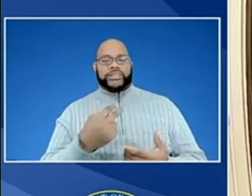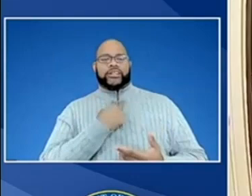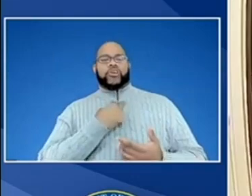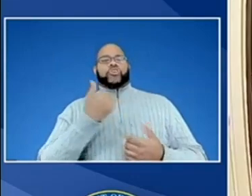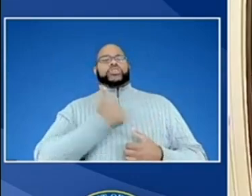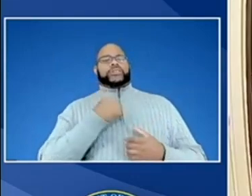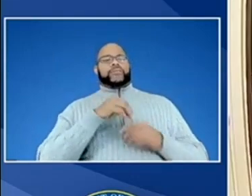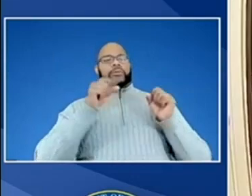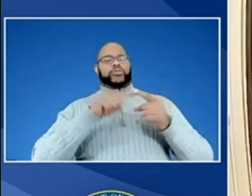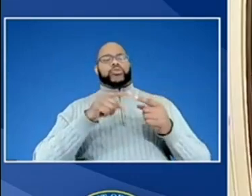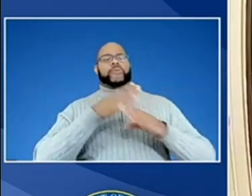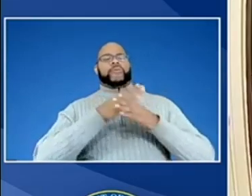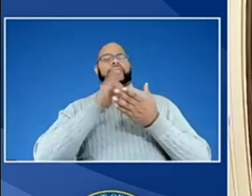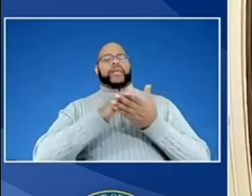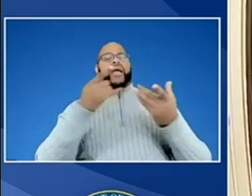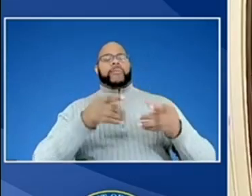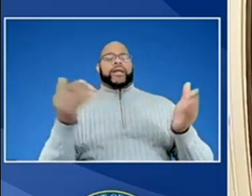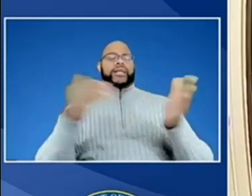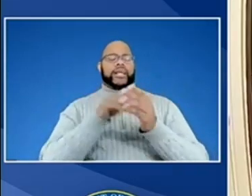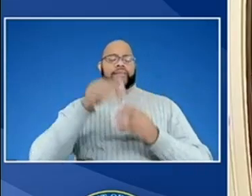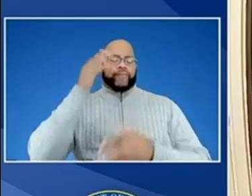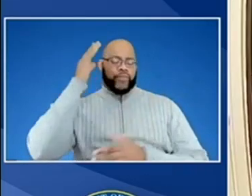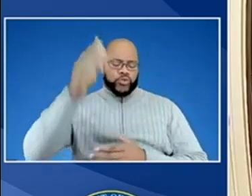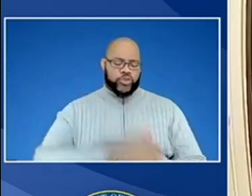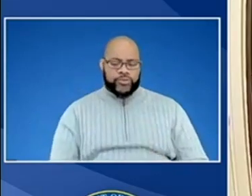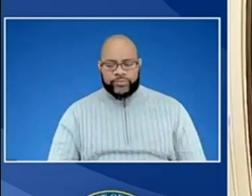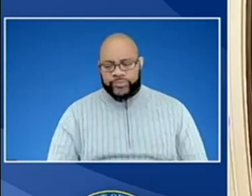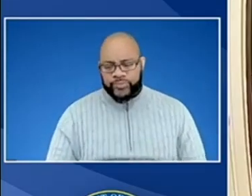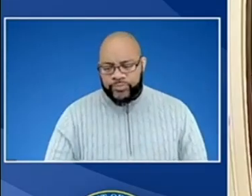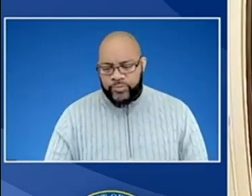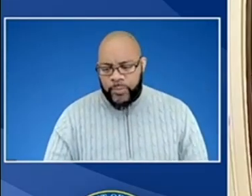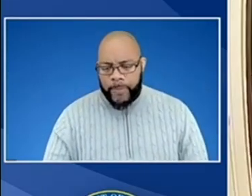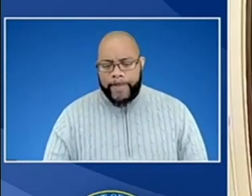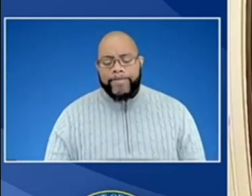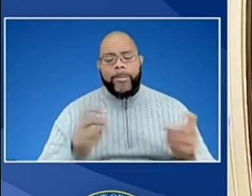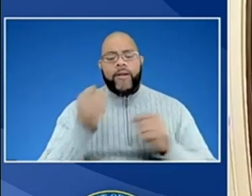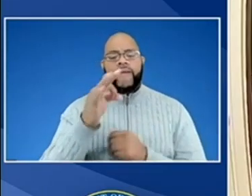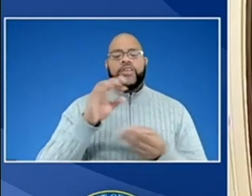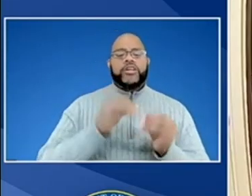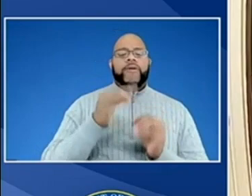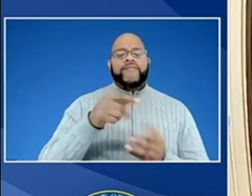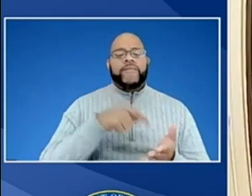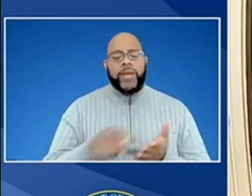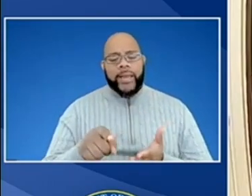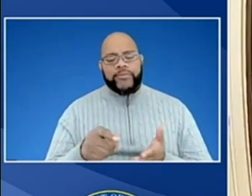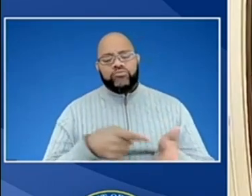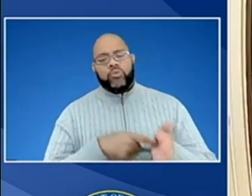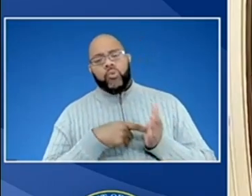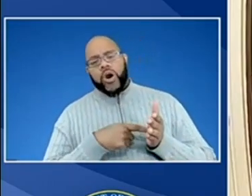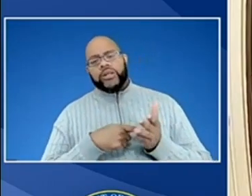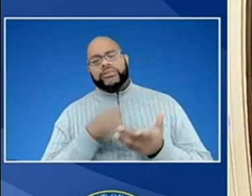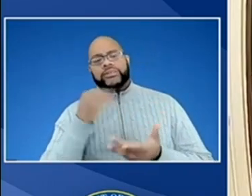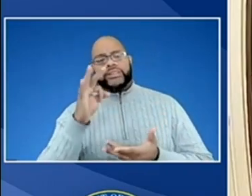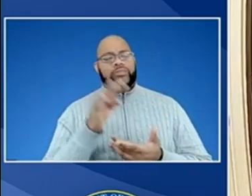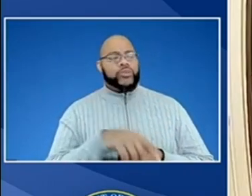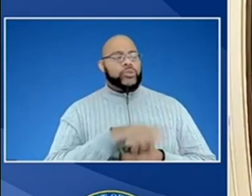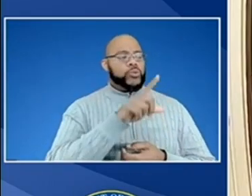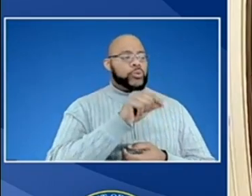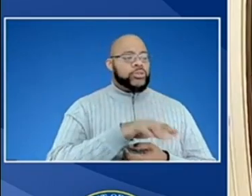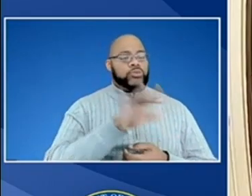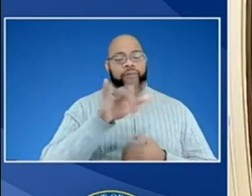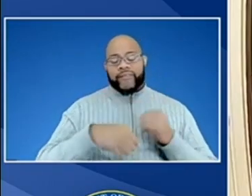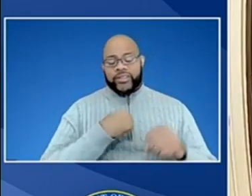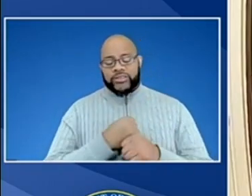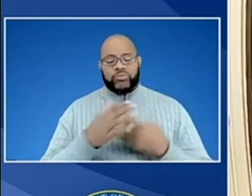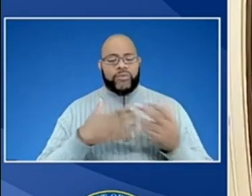to prevent it from happening again in the future. And in terms of the number of payments required, whether it's 20, 25 years,